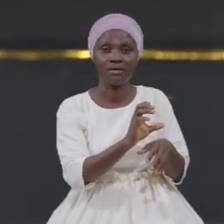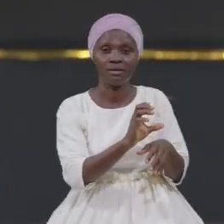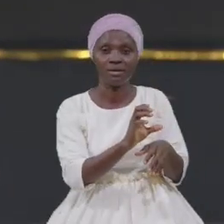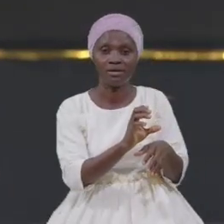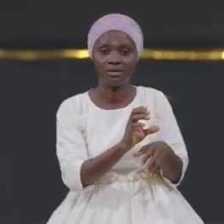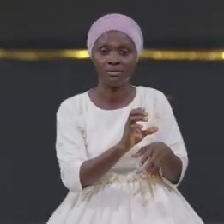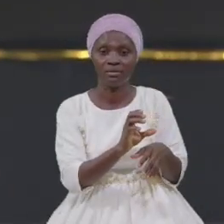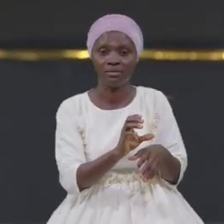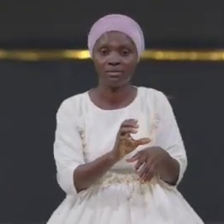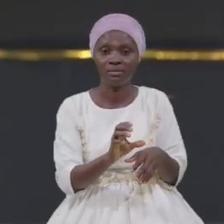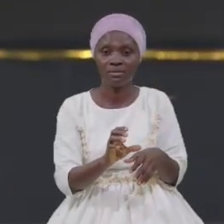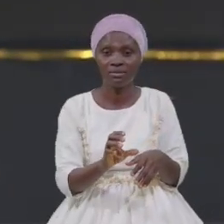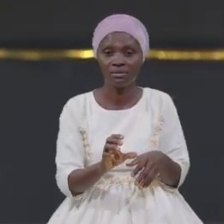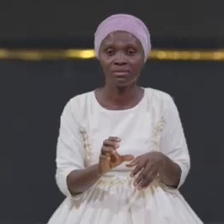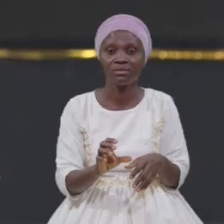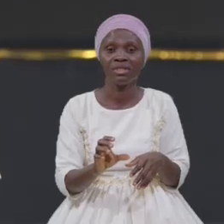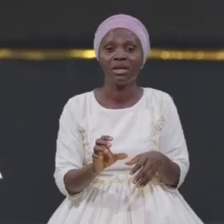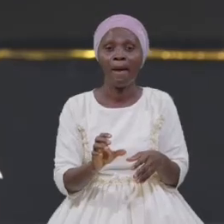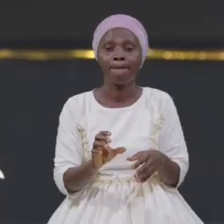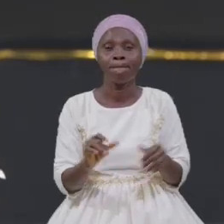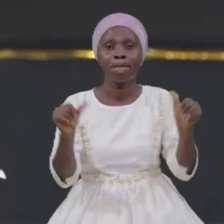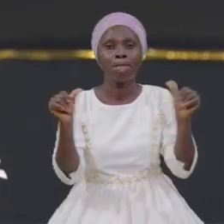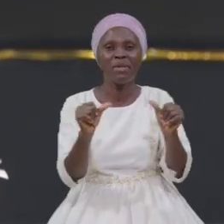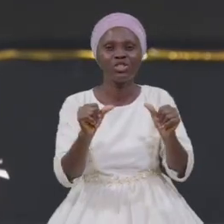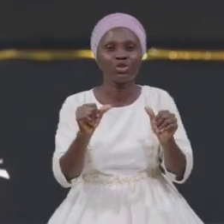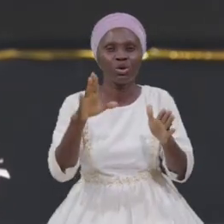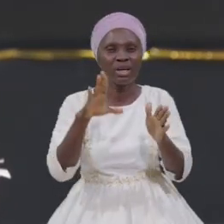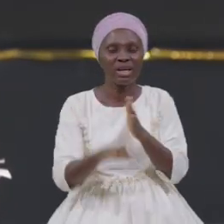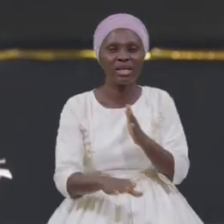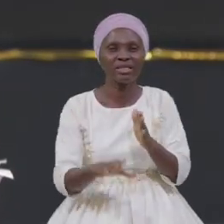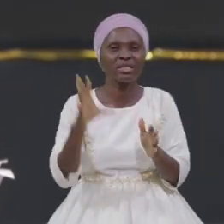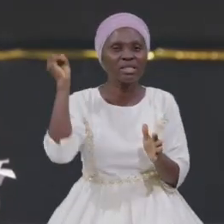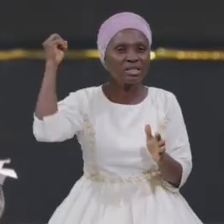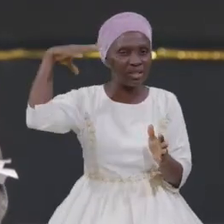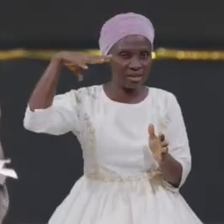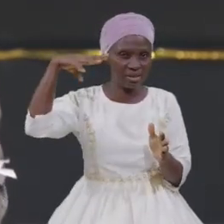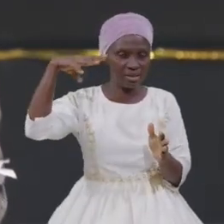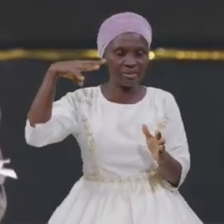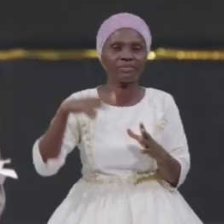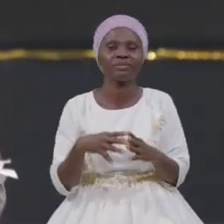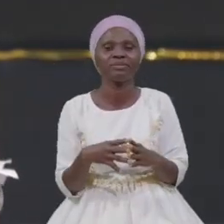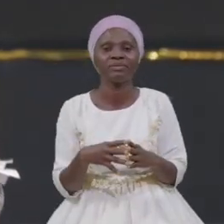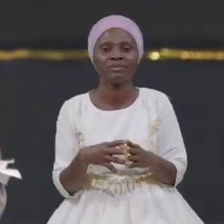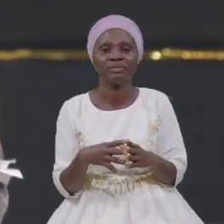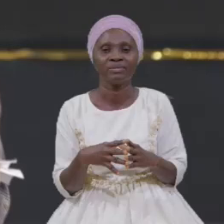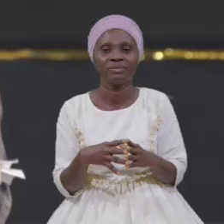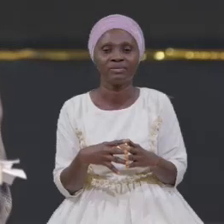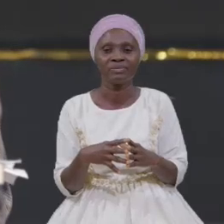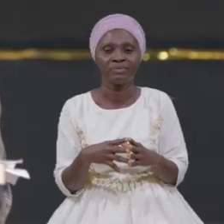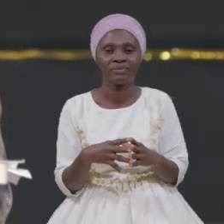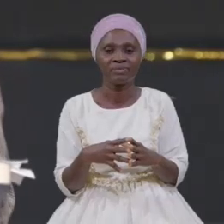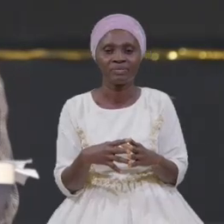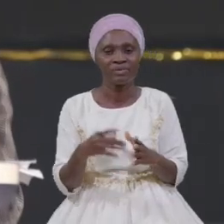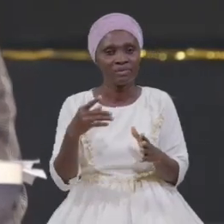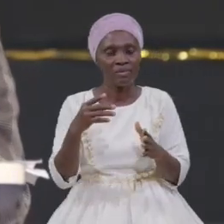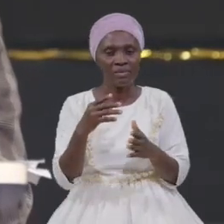fathomless, measureless grace that grants the penitent's